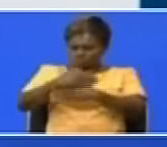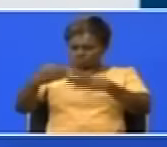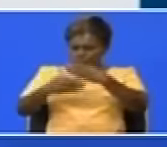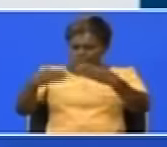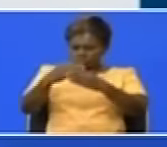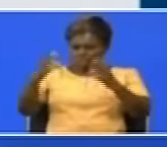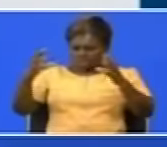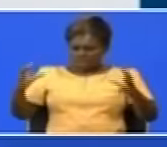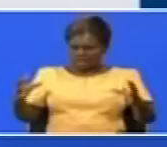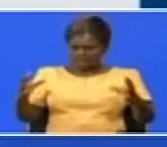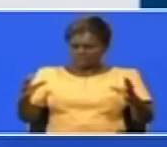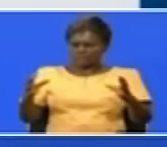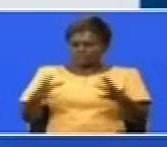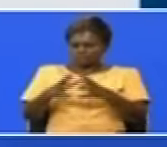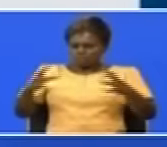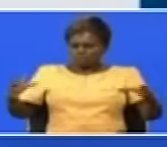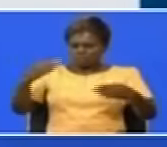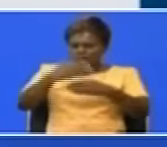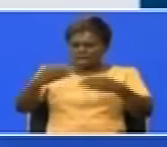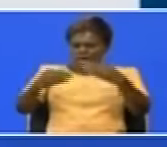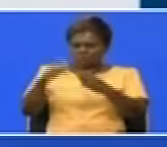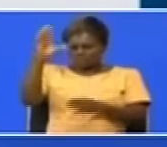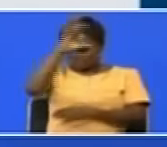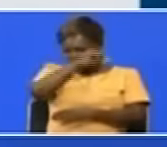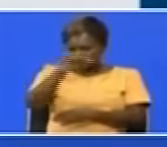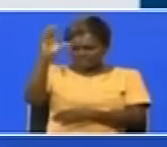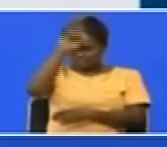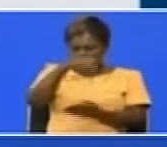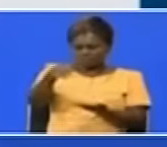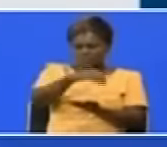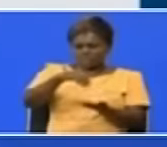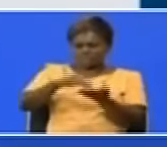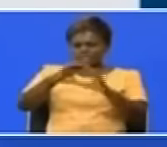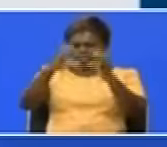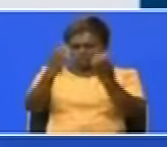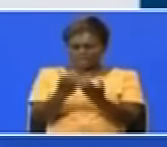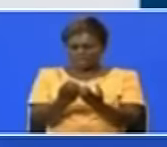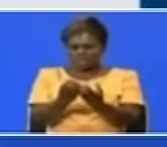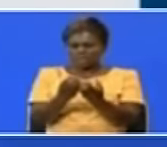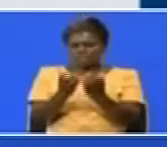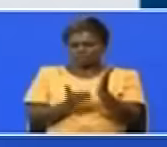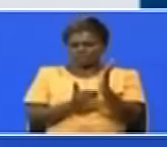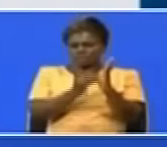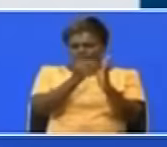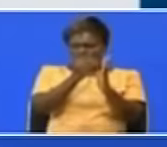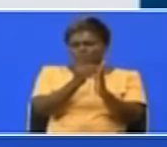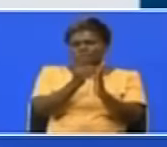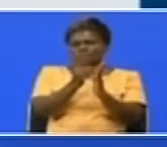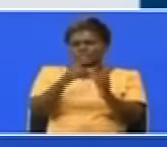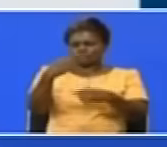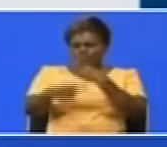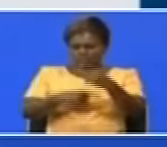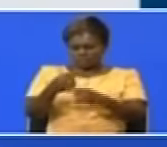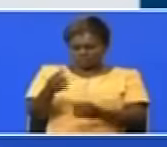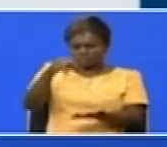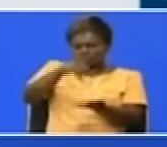is largely driven by a growing housing deficit, rise of middle class, improvement in infrastructure and demographic trends that